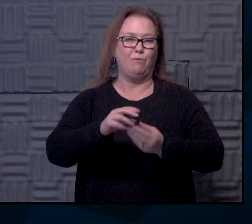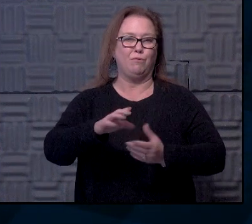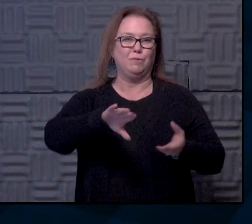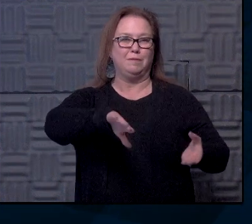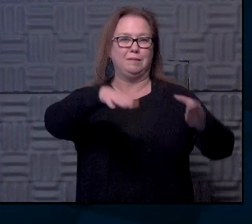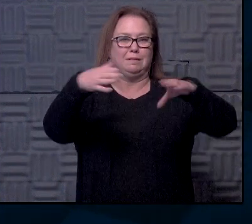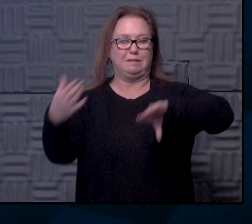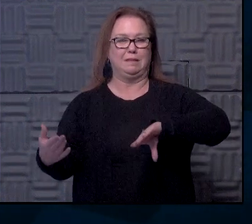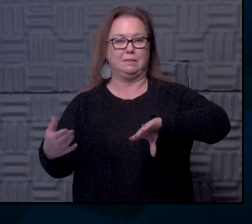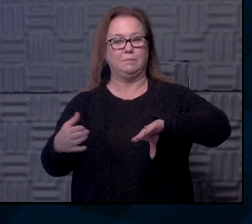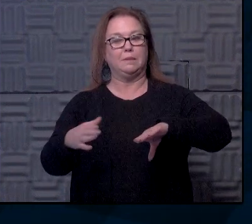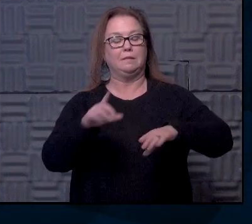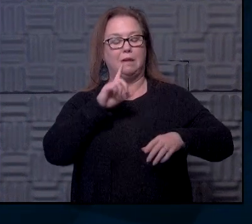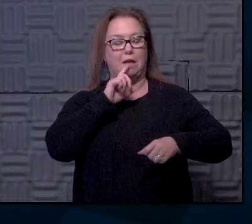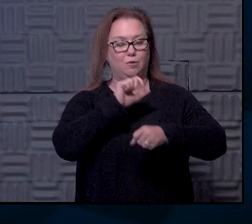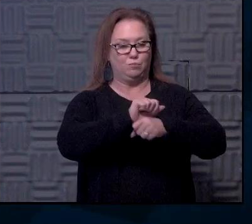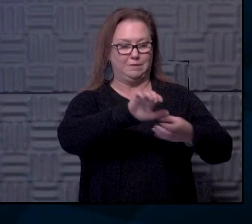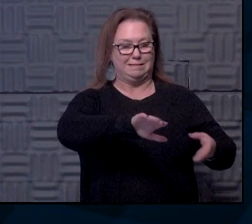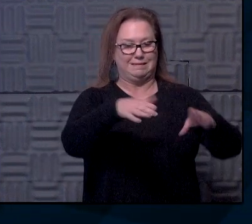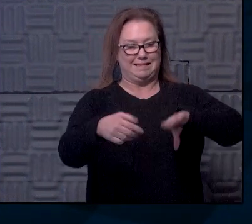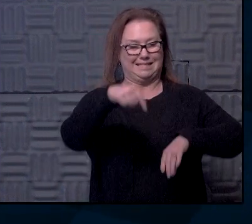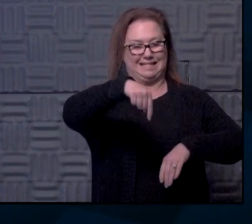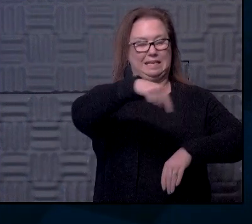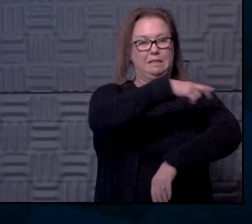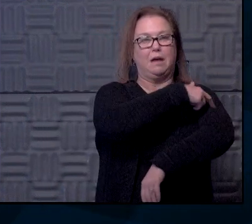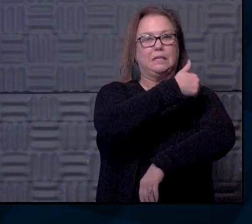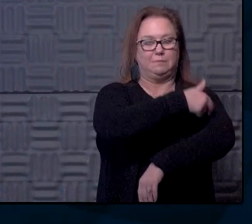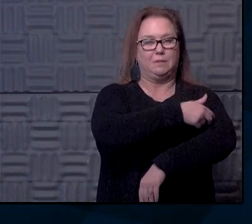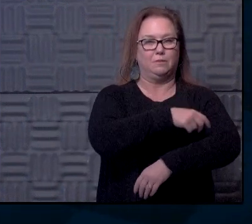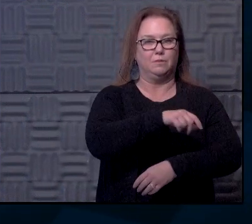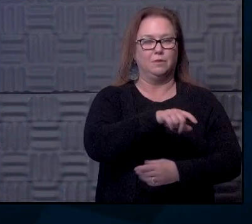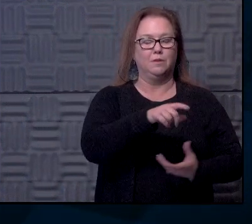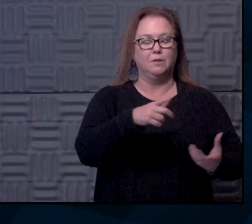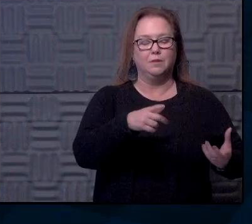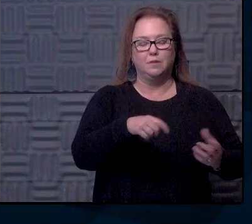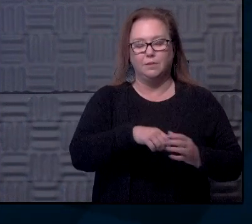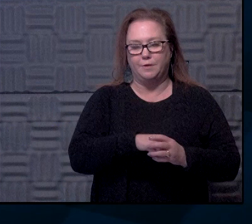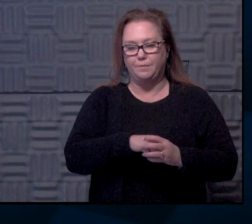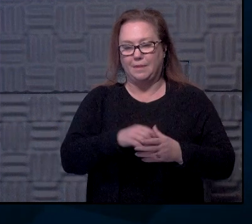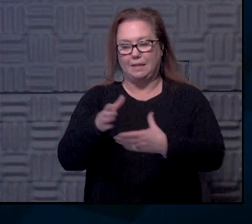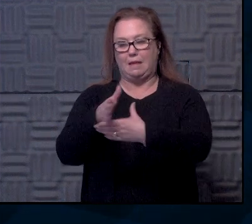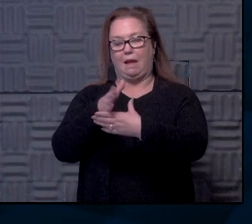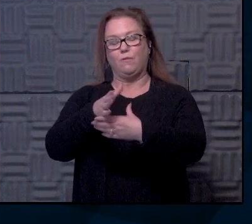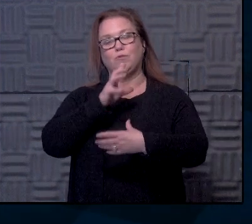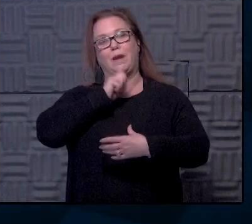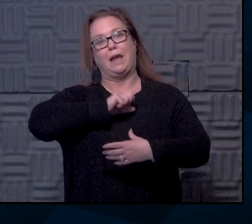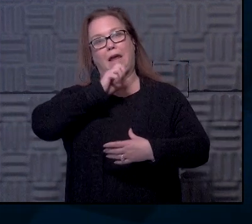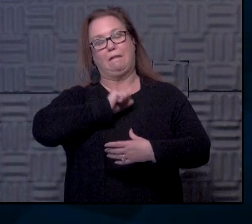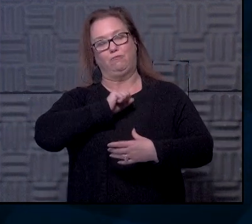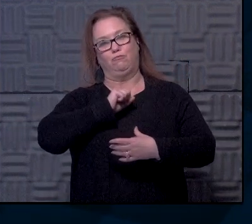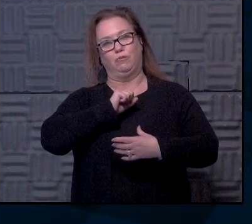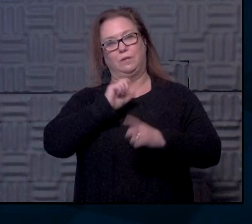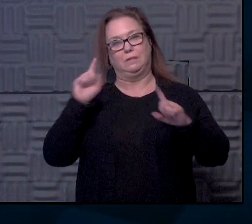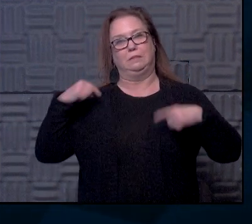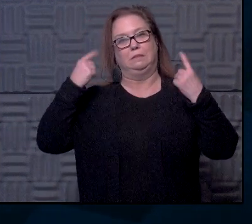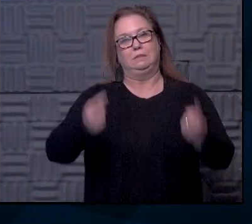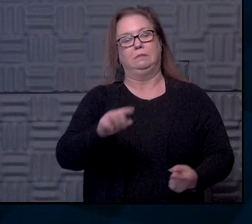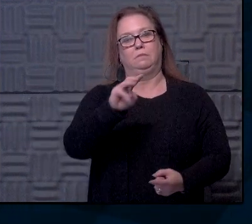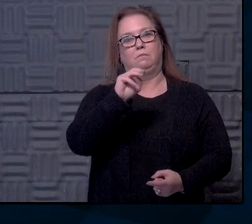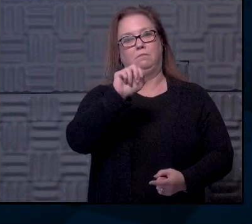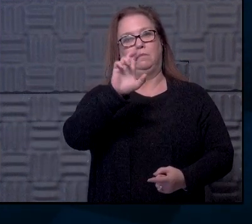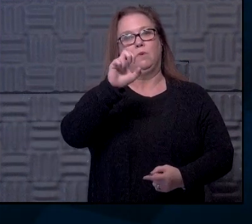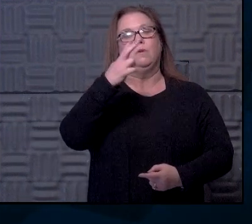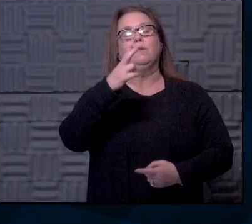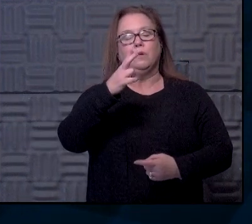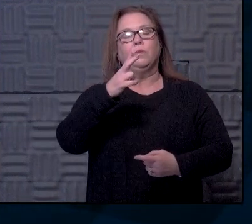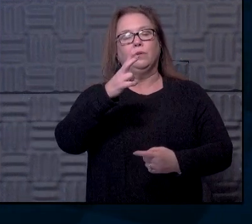of patients who've died in the hospital so far. Though the average age of those that have died in the hospital since the beginning, since March, remains